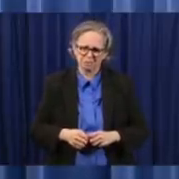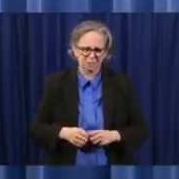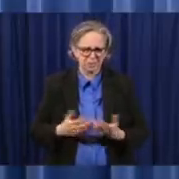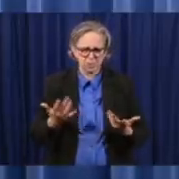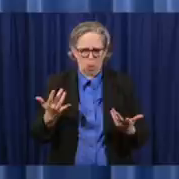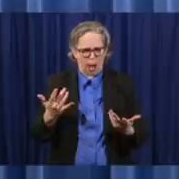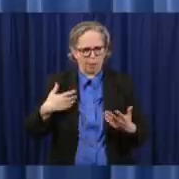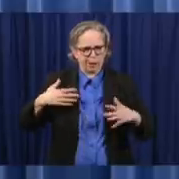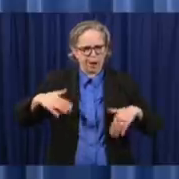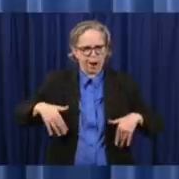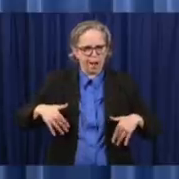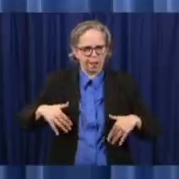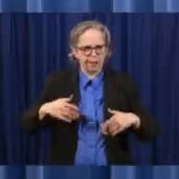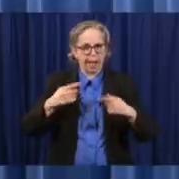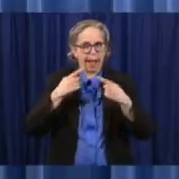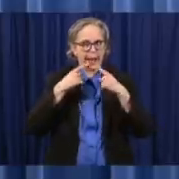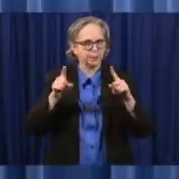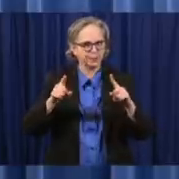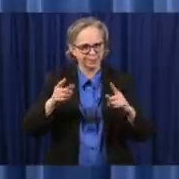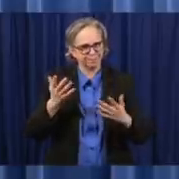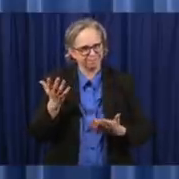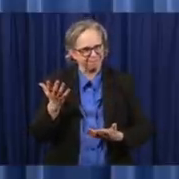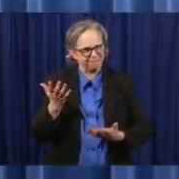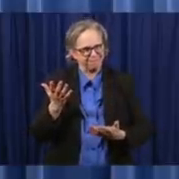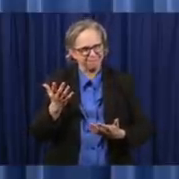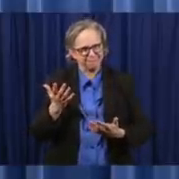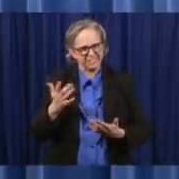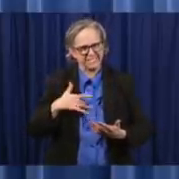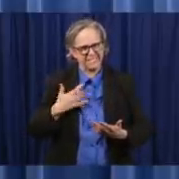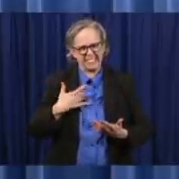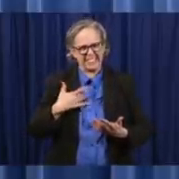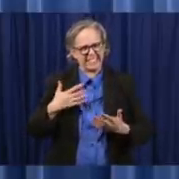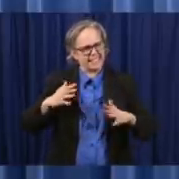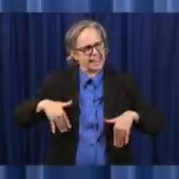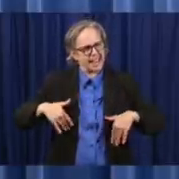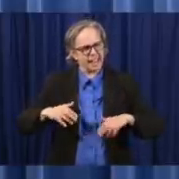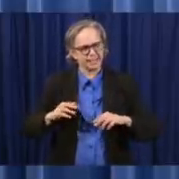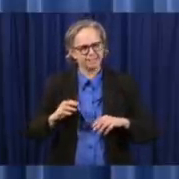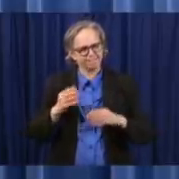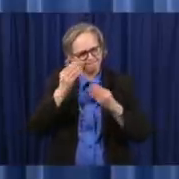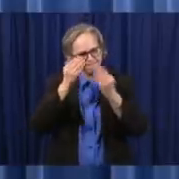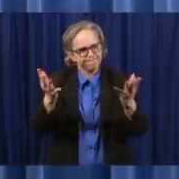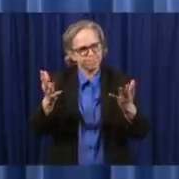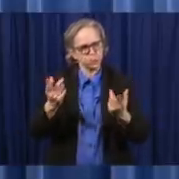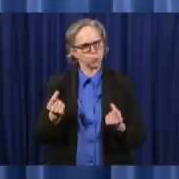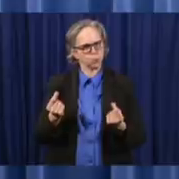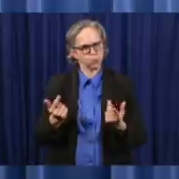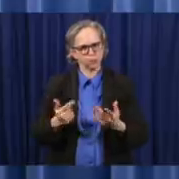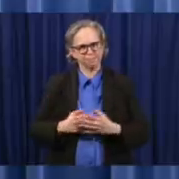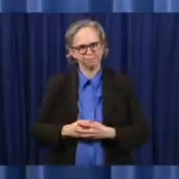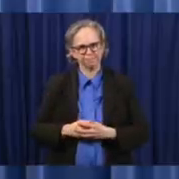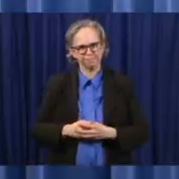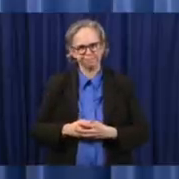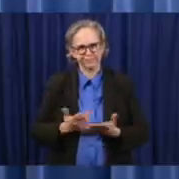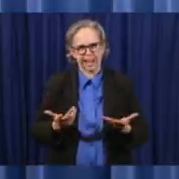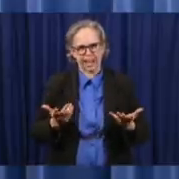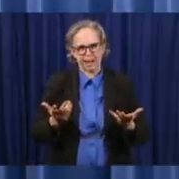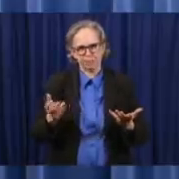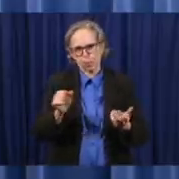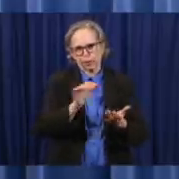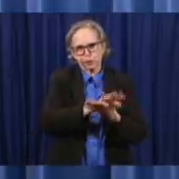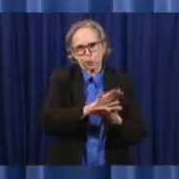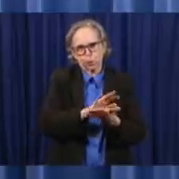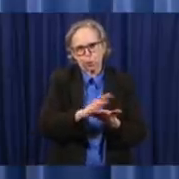not feel that was where we could start. Just like we have felt we have not been able to go back to